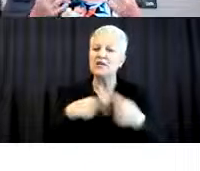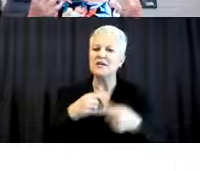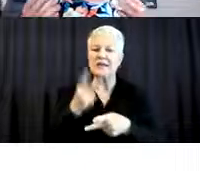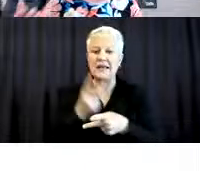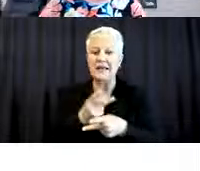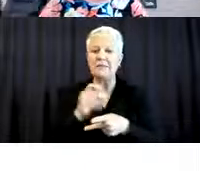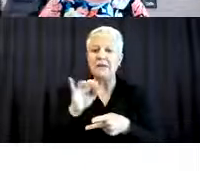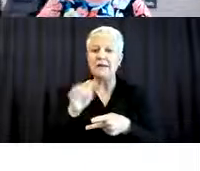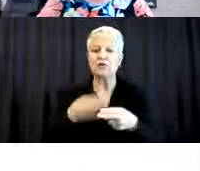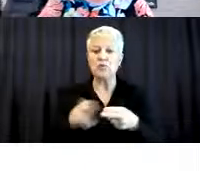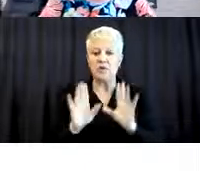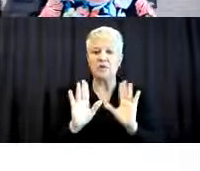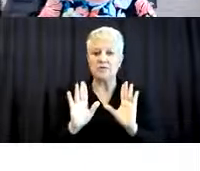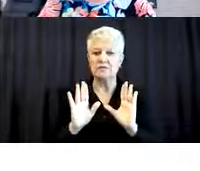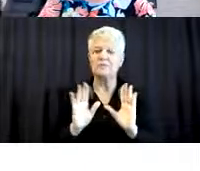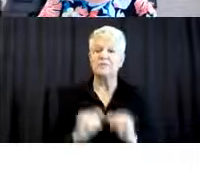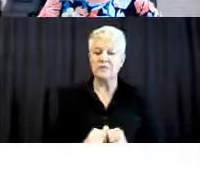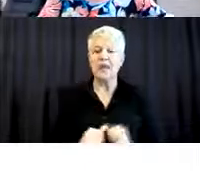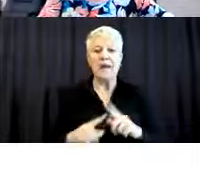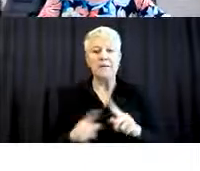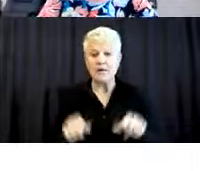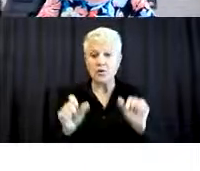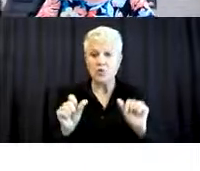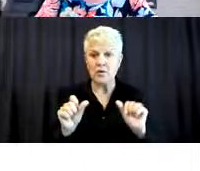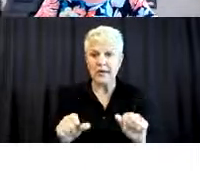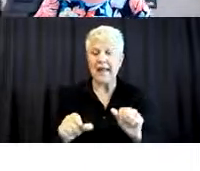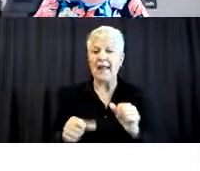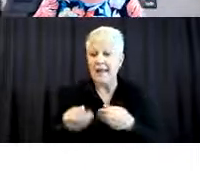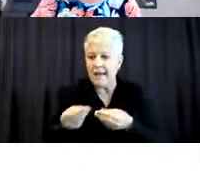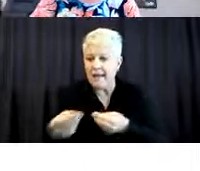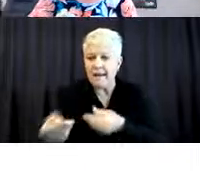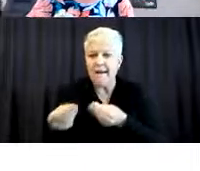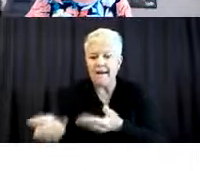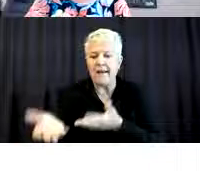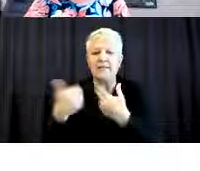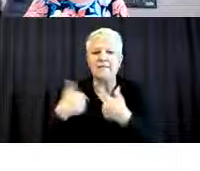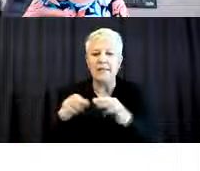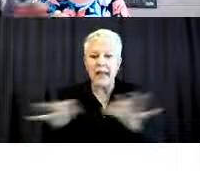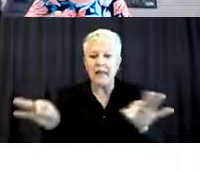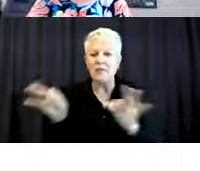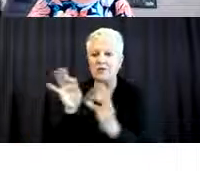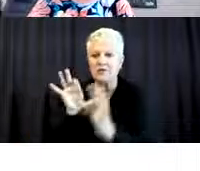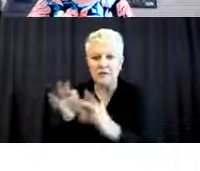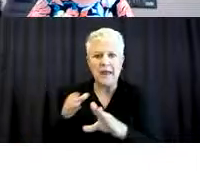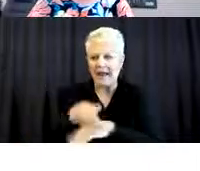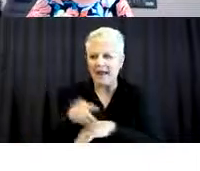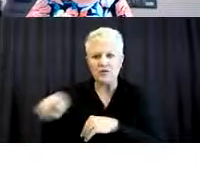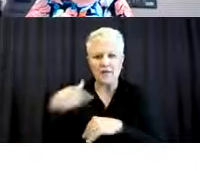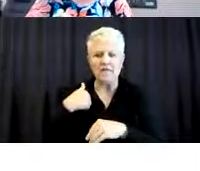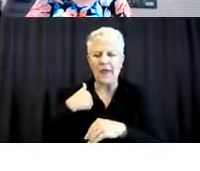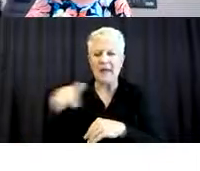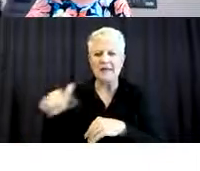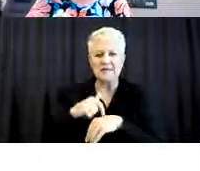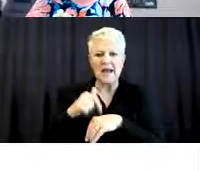short and brief. But you can feed in language and feed in feedback once a child has had time to be